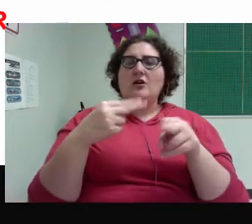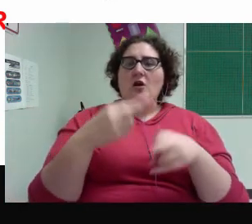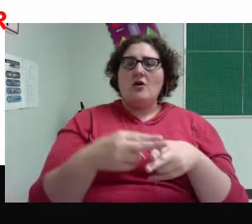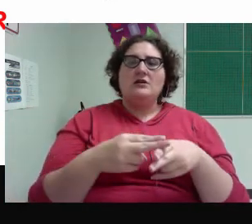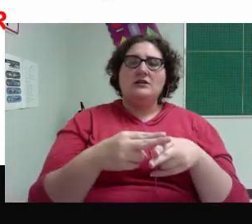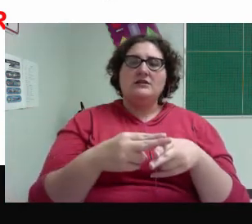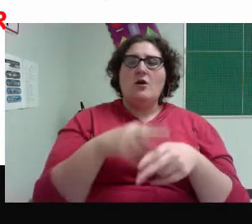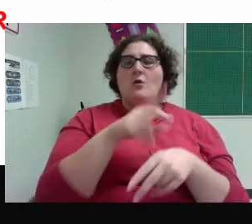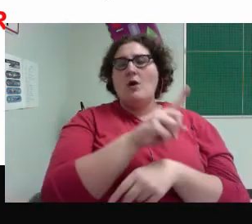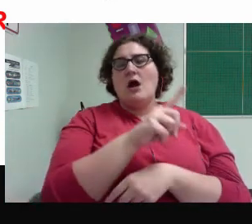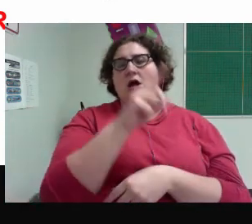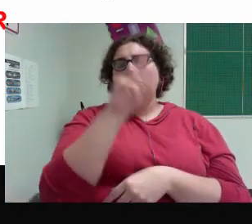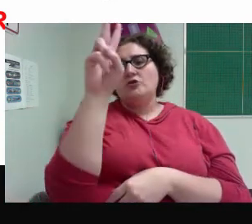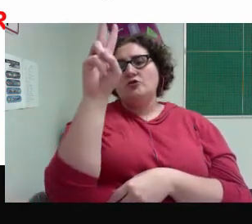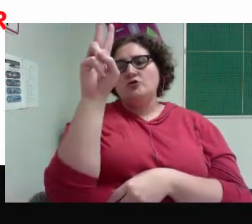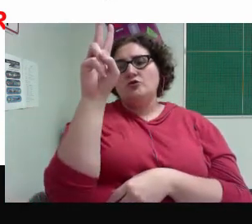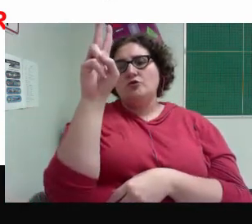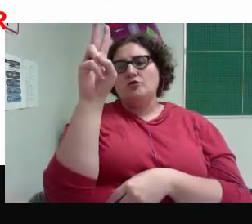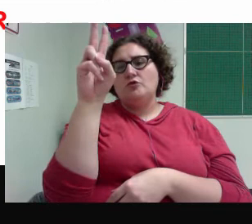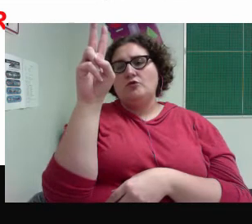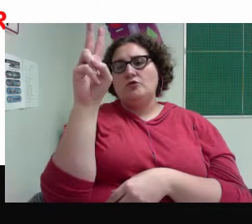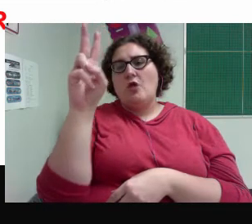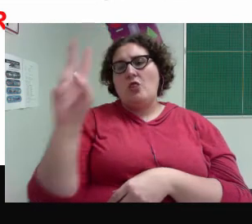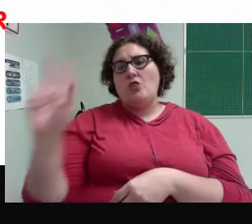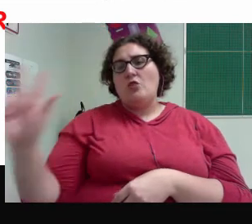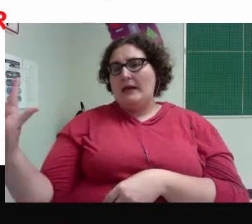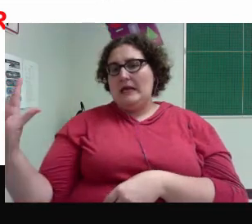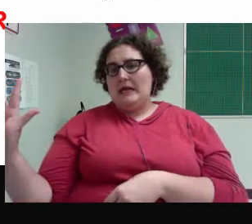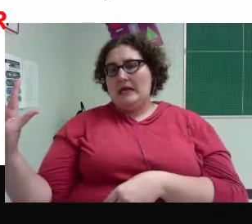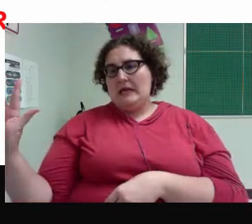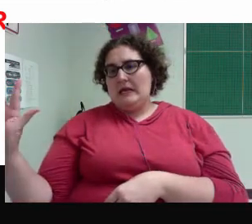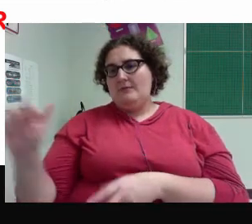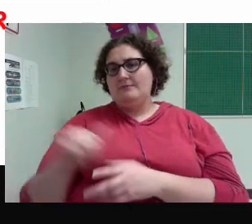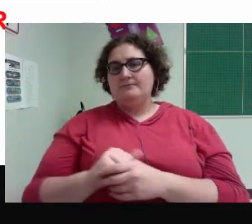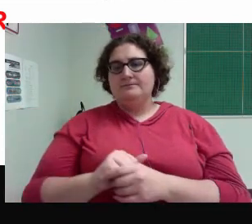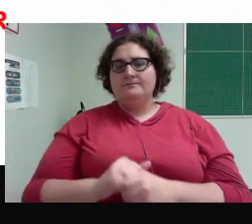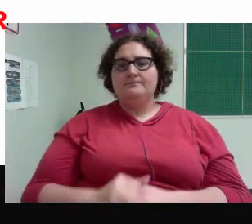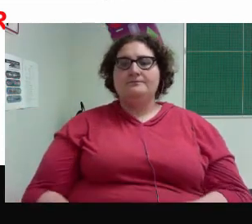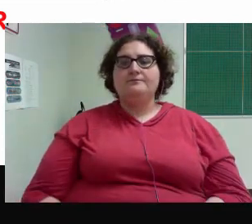angle 1, 2, and I'm going to call this 3.